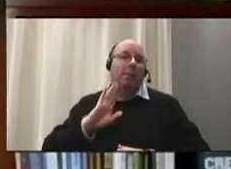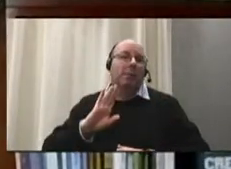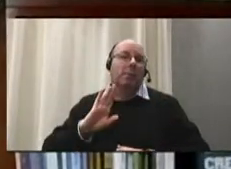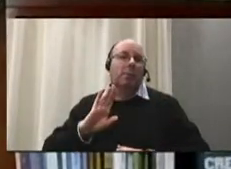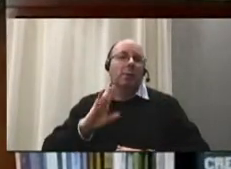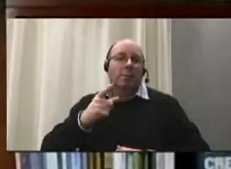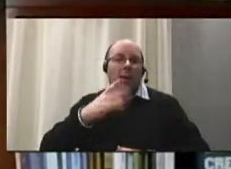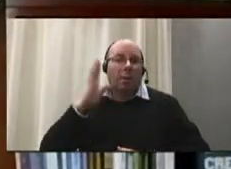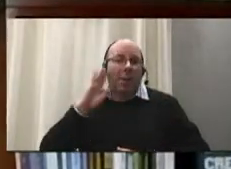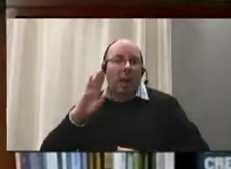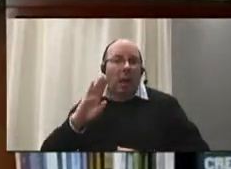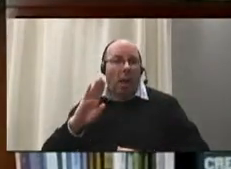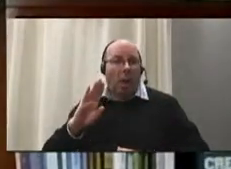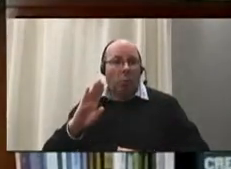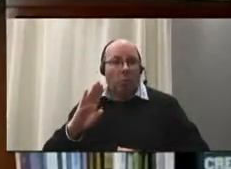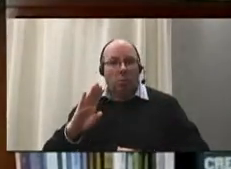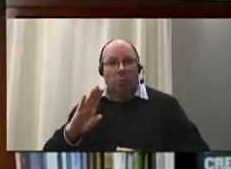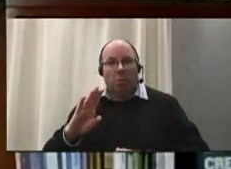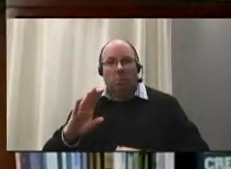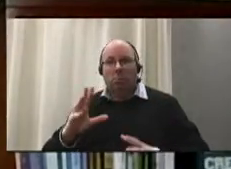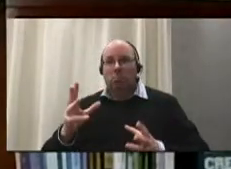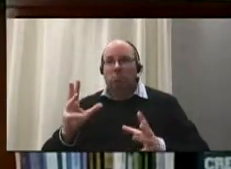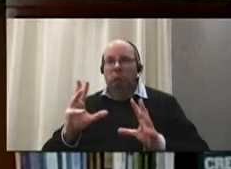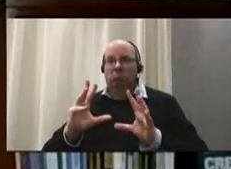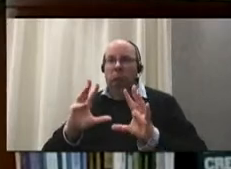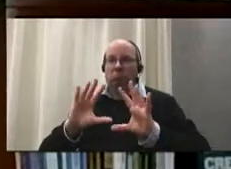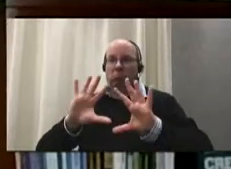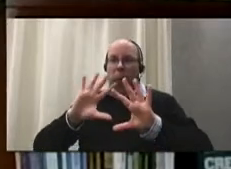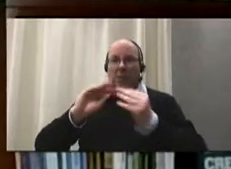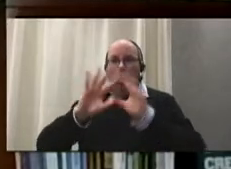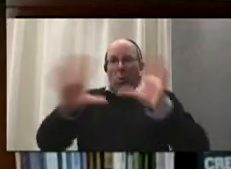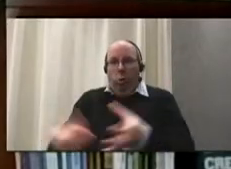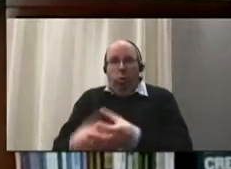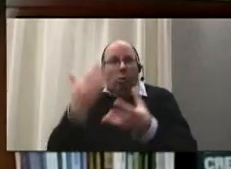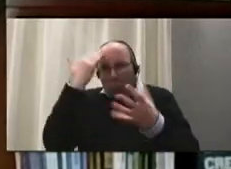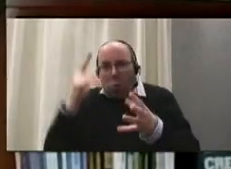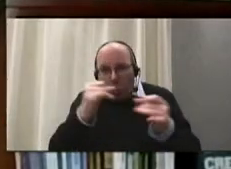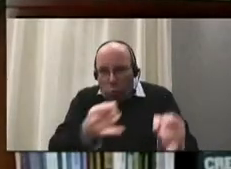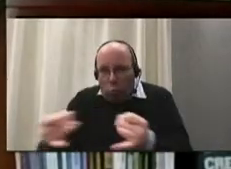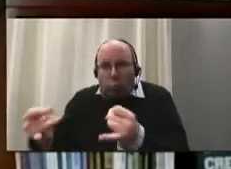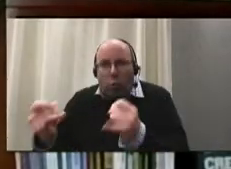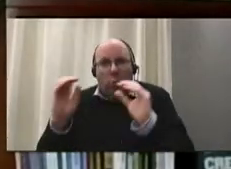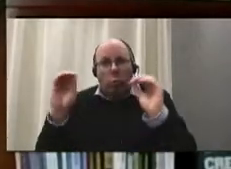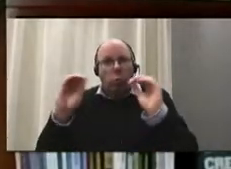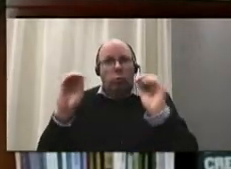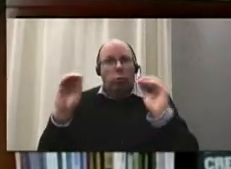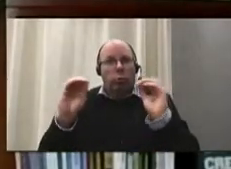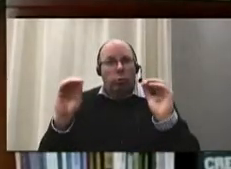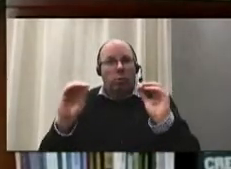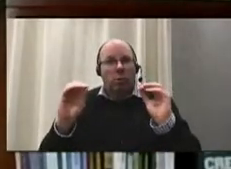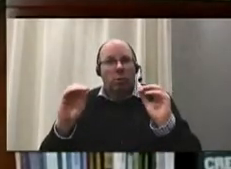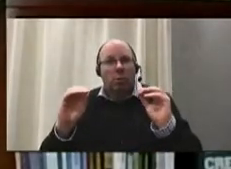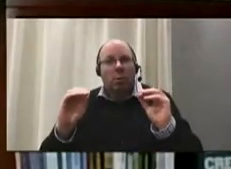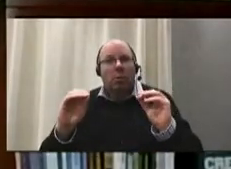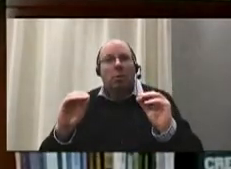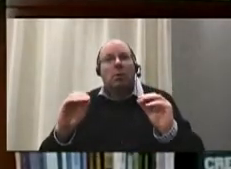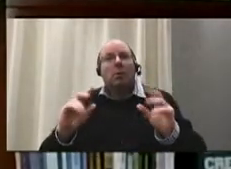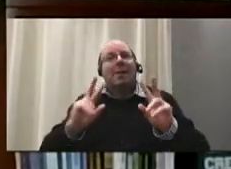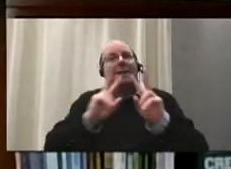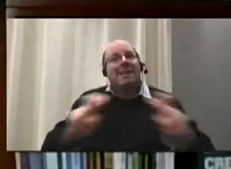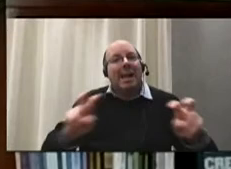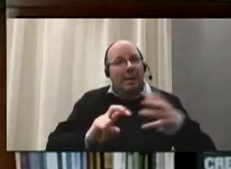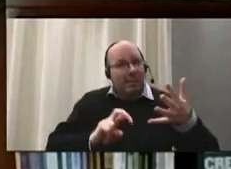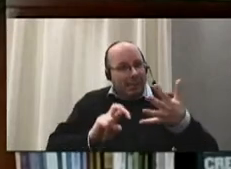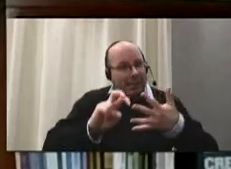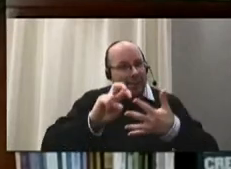who they are, and we don't know intentionally what their needs are. So intentionally looking at those benchmark assessments and reading, and going back to